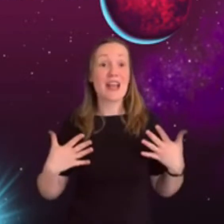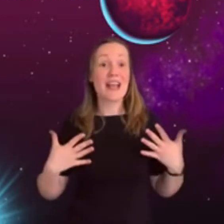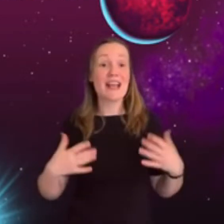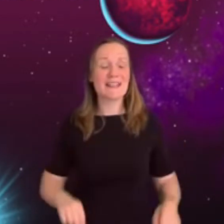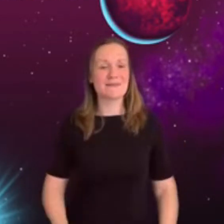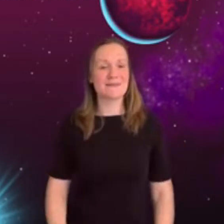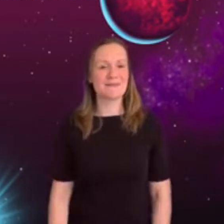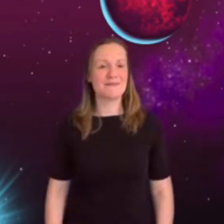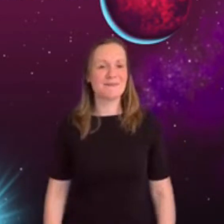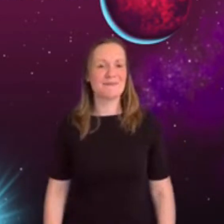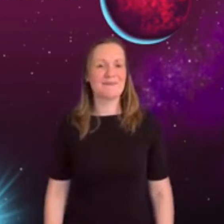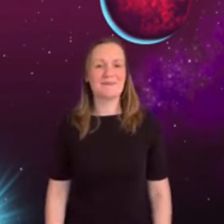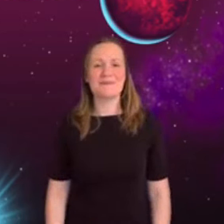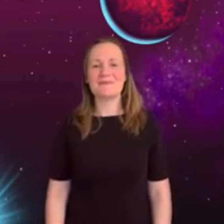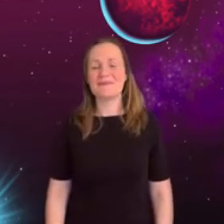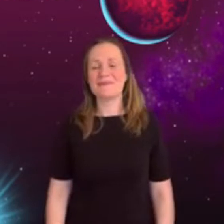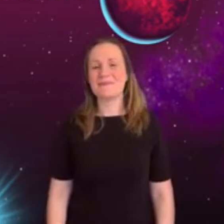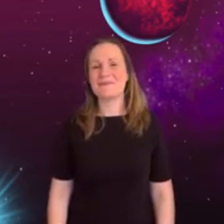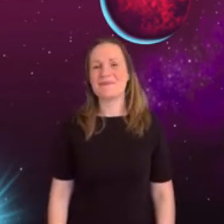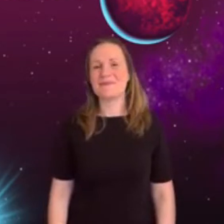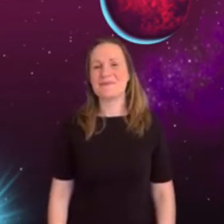Is free.